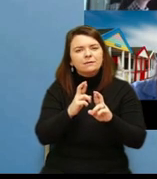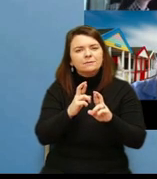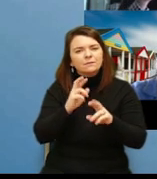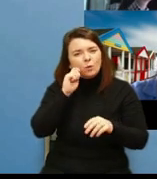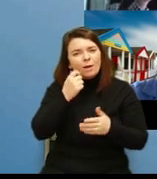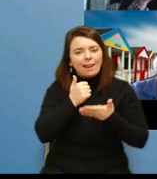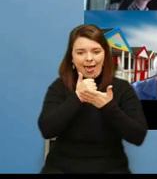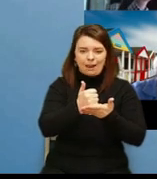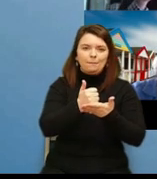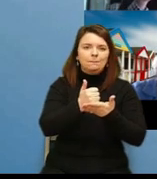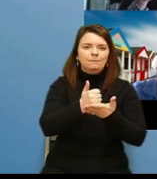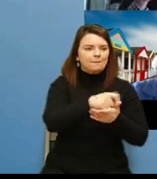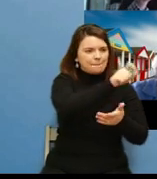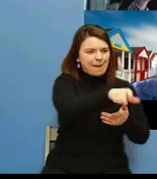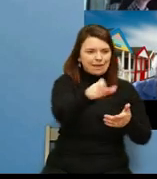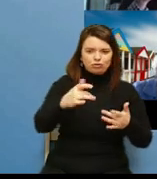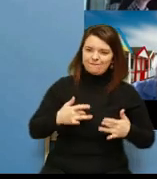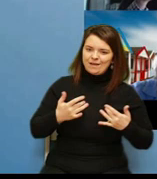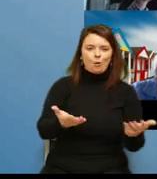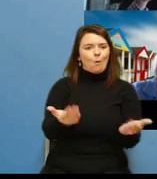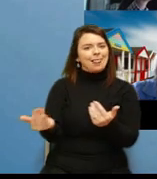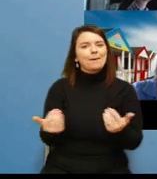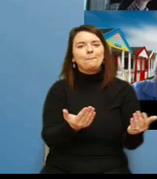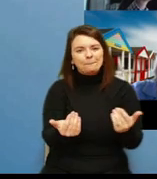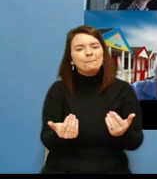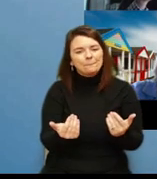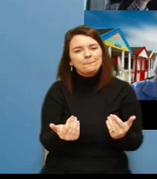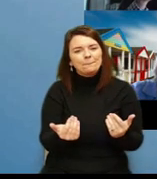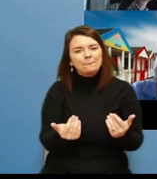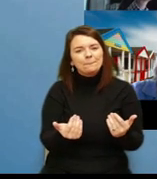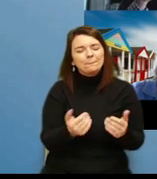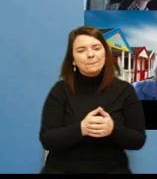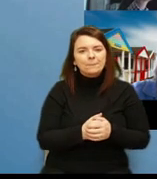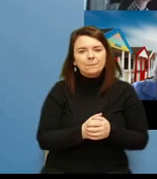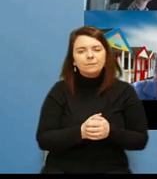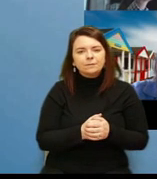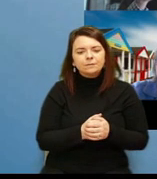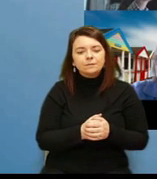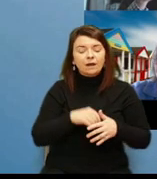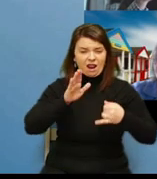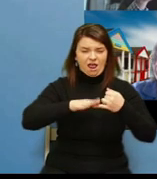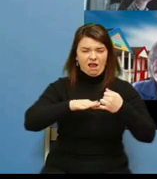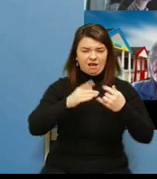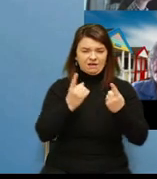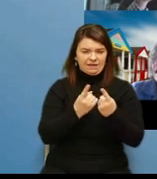action, but hopefully will help patients to feel welcome in